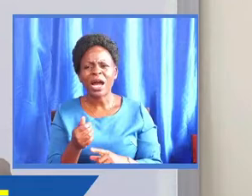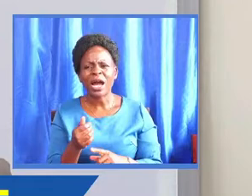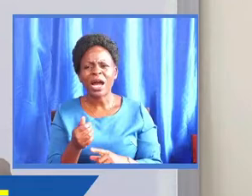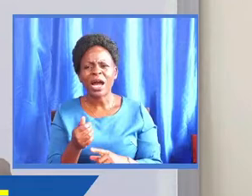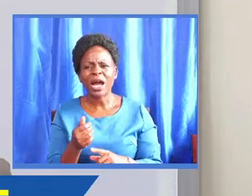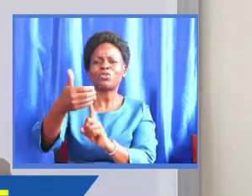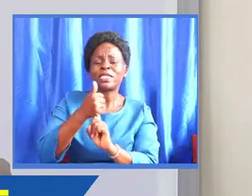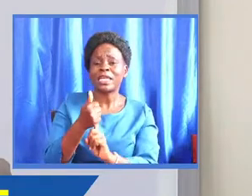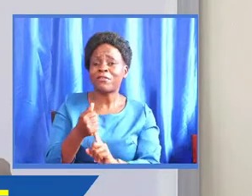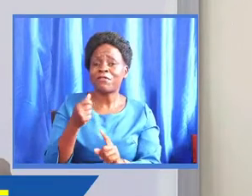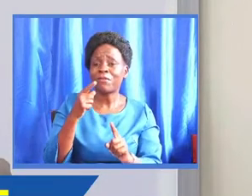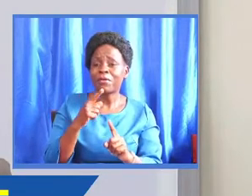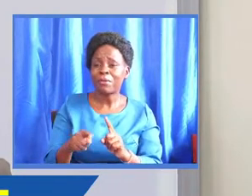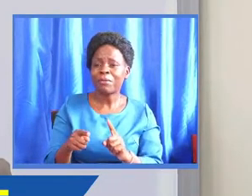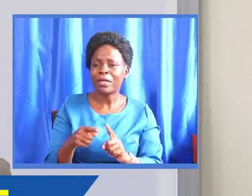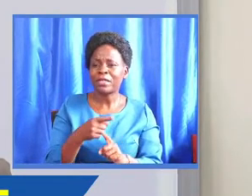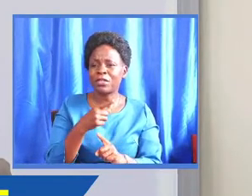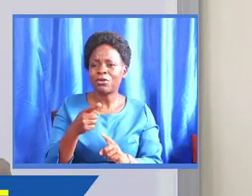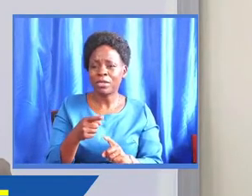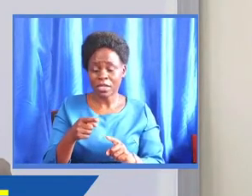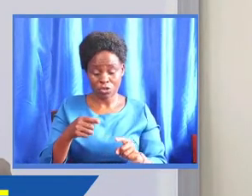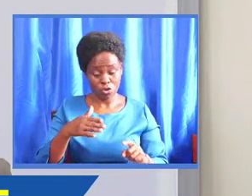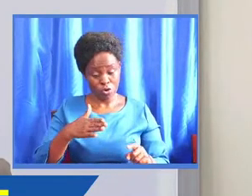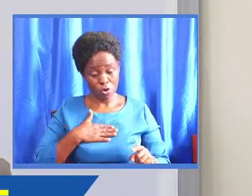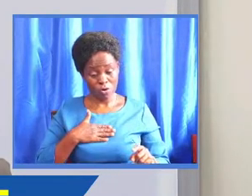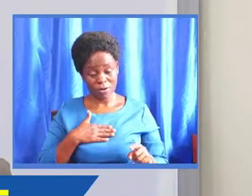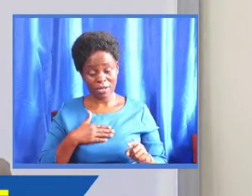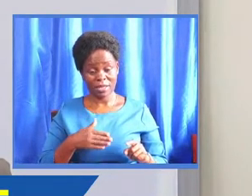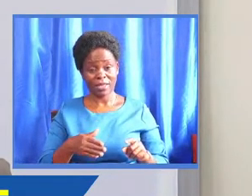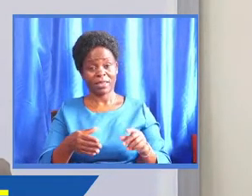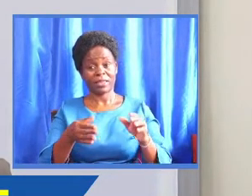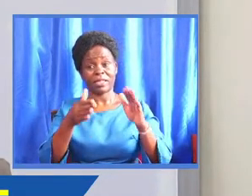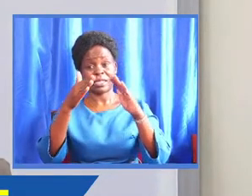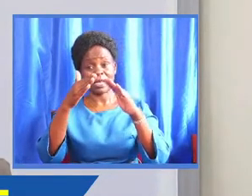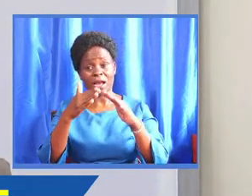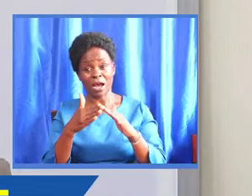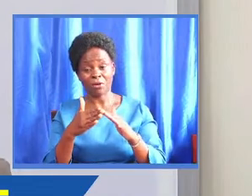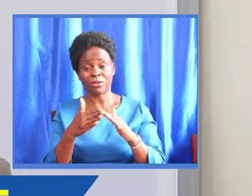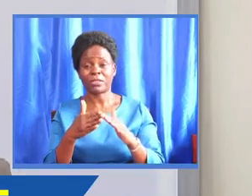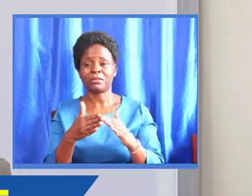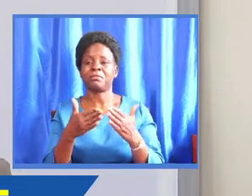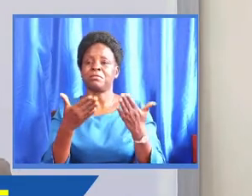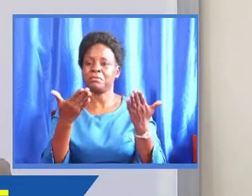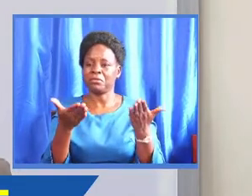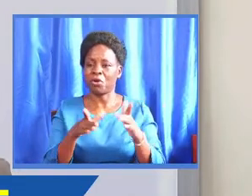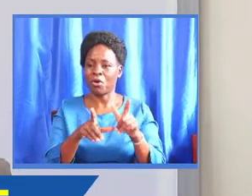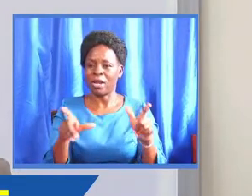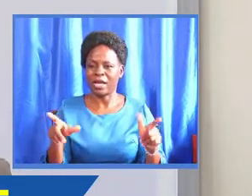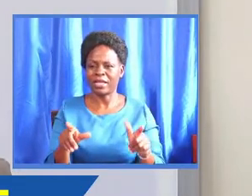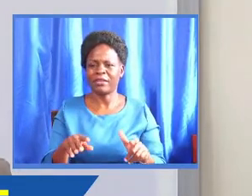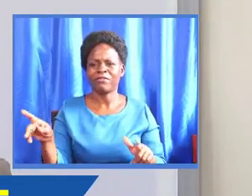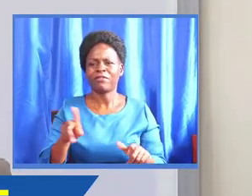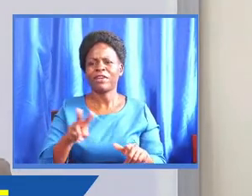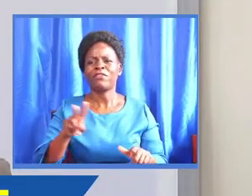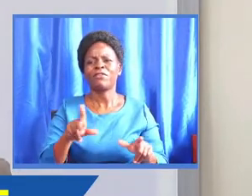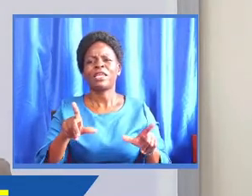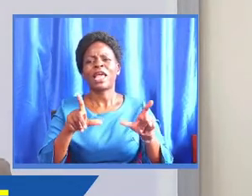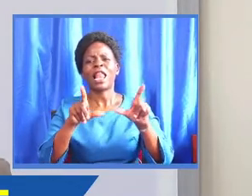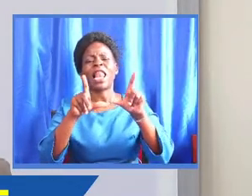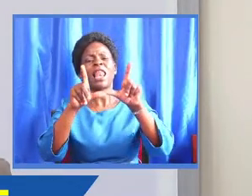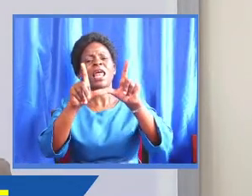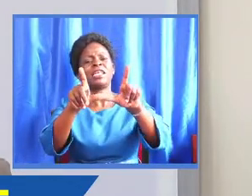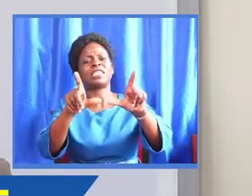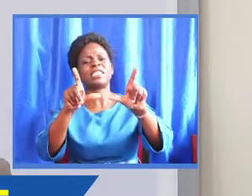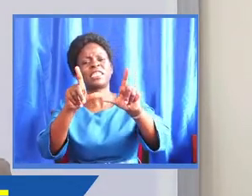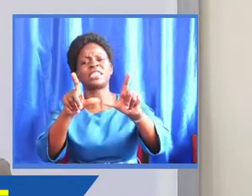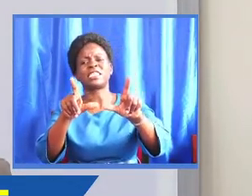receiving, but that's the fact that you own this property and in a particular area. It is like a license of